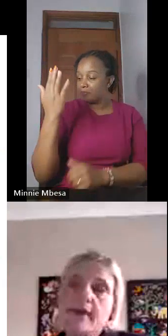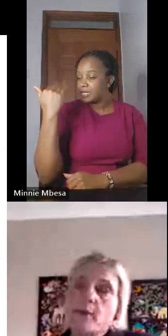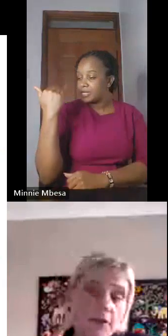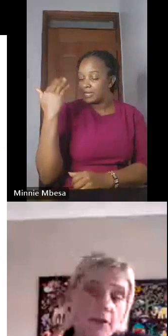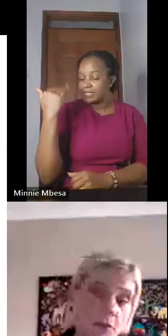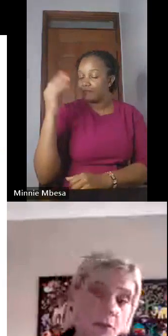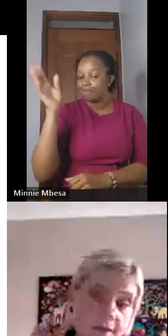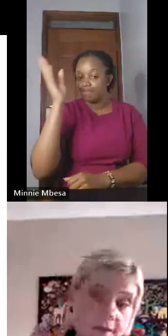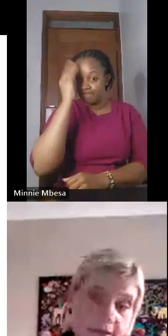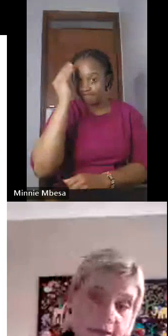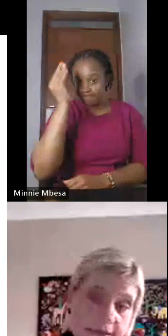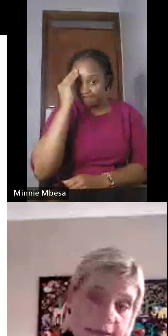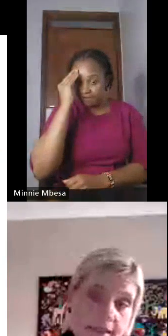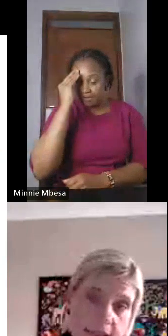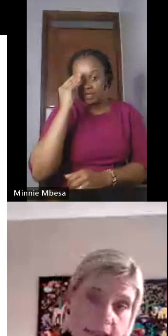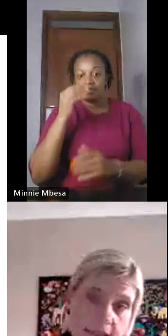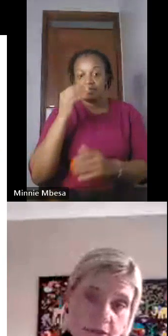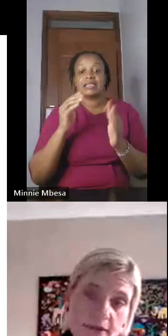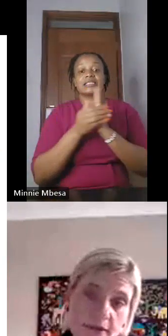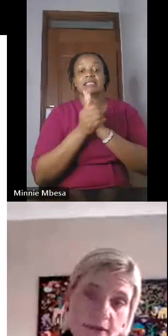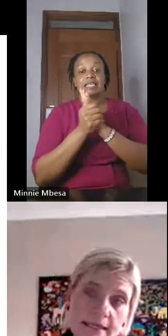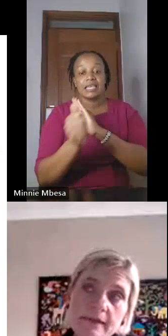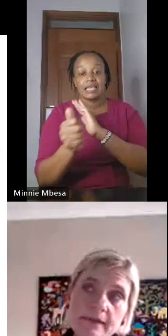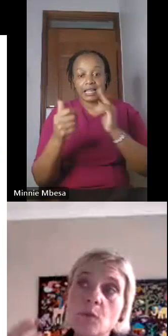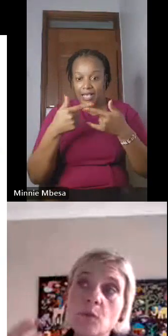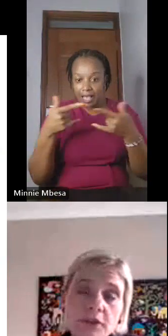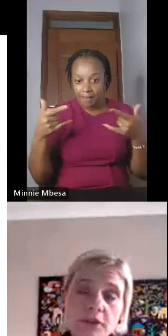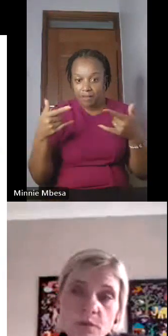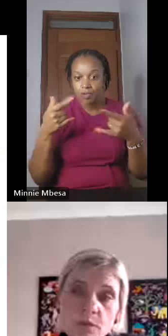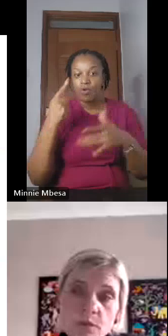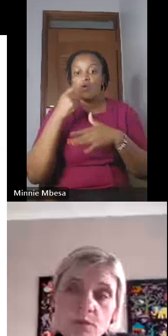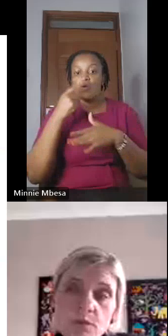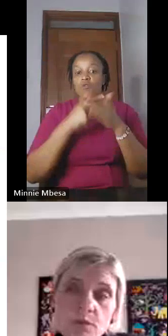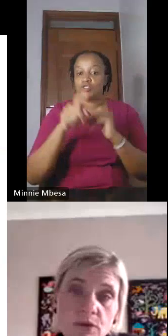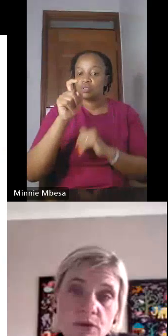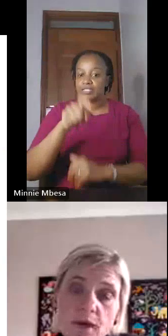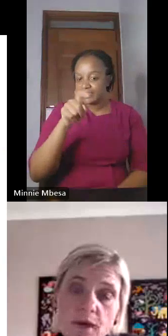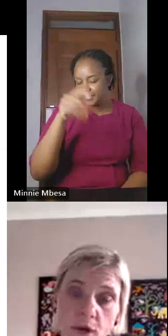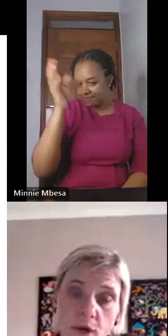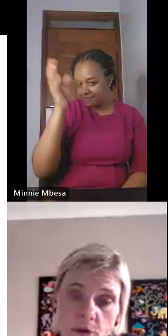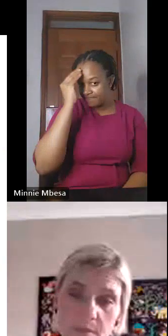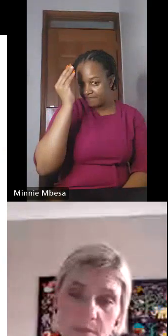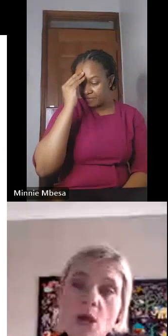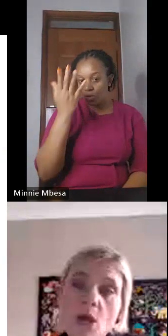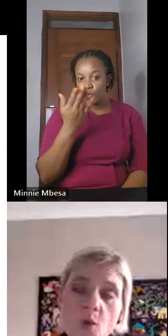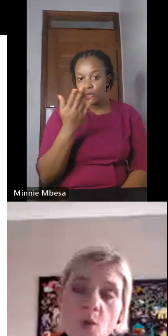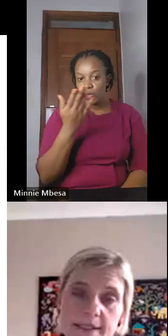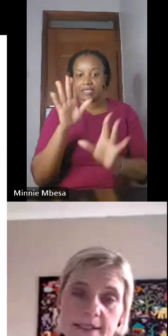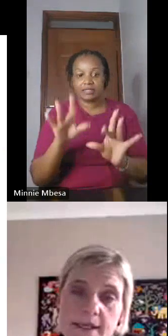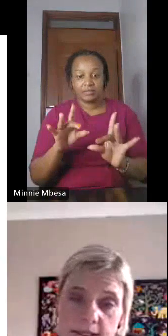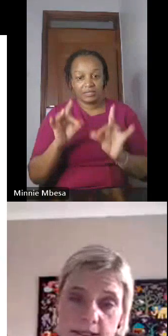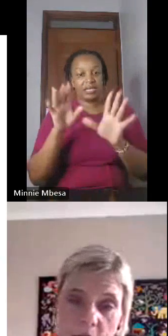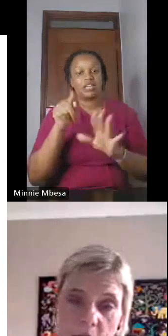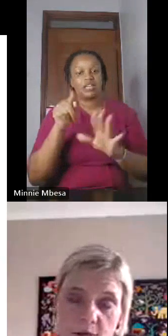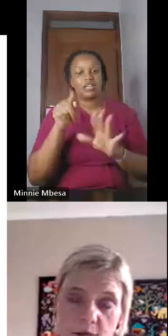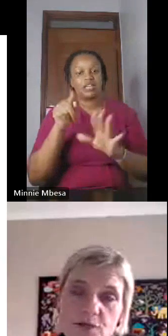address, what you want to study in Australia, and what you will do when you come home.